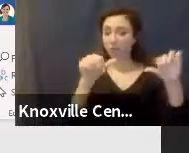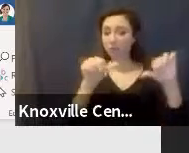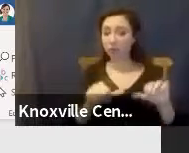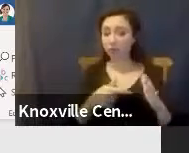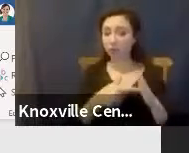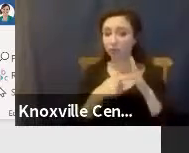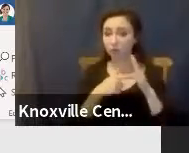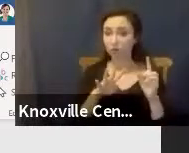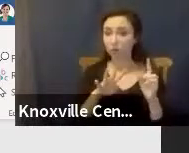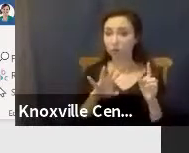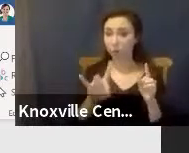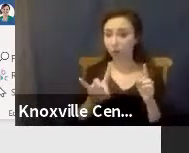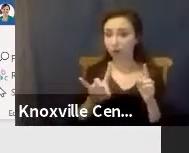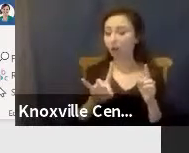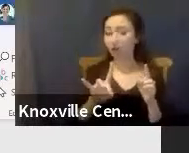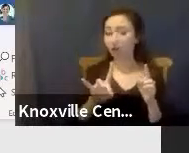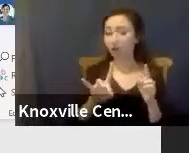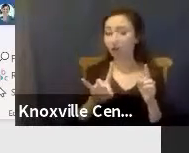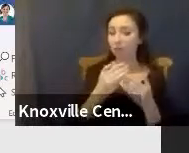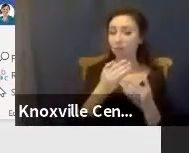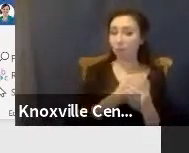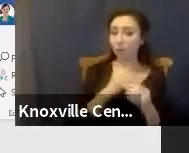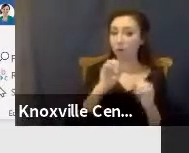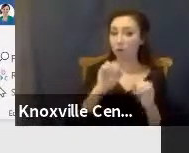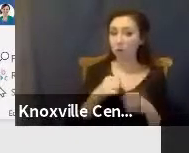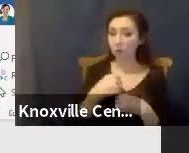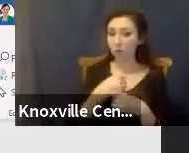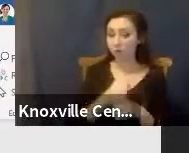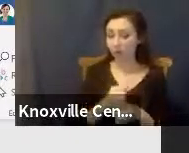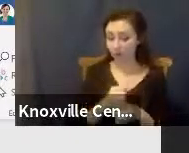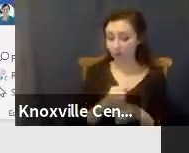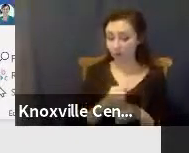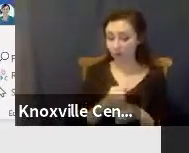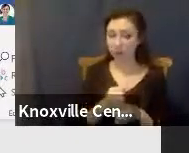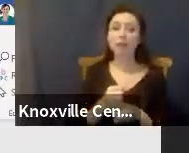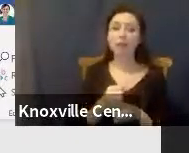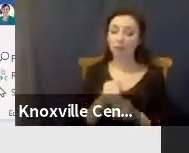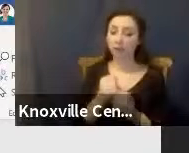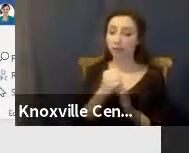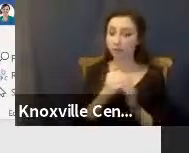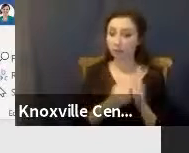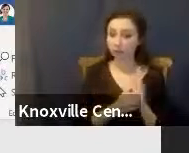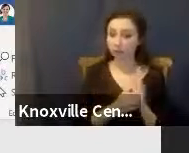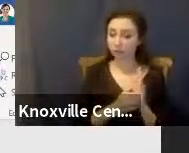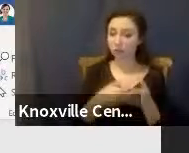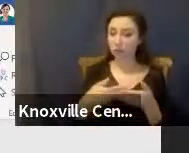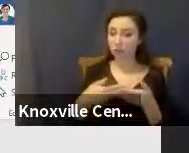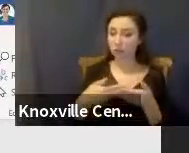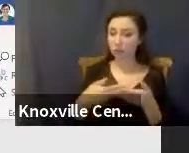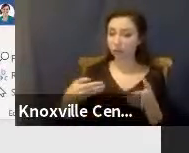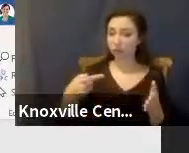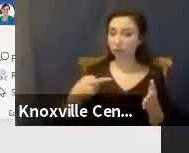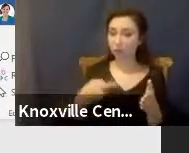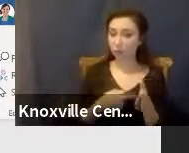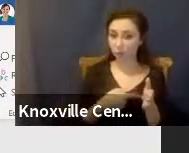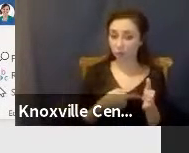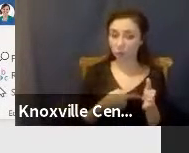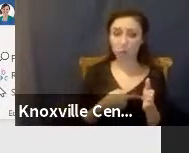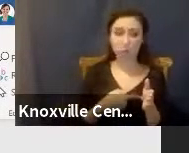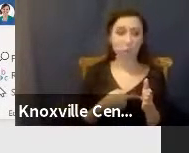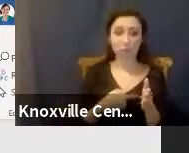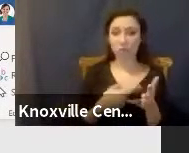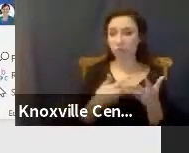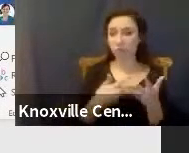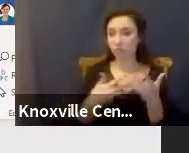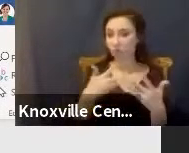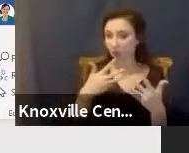of 48 hours prior, and then you could simply make agenda items due, however